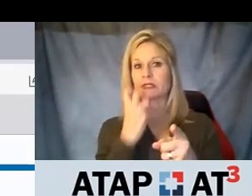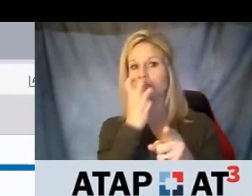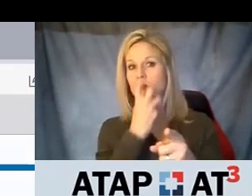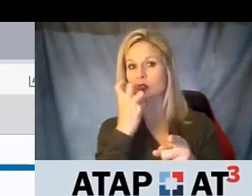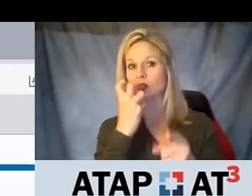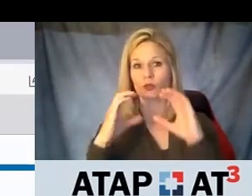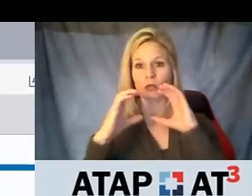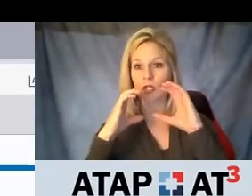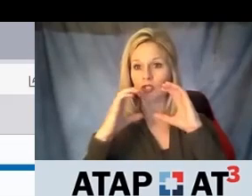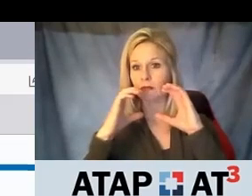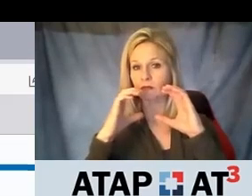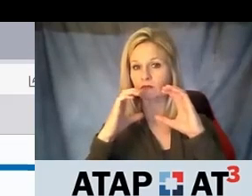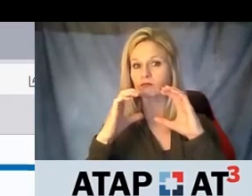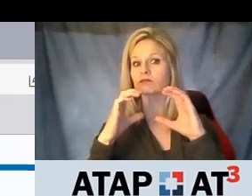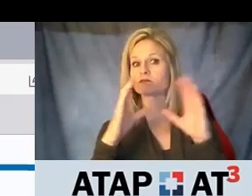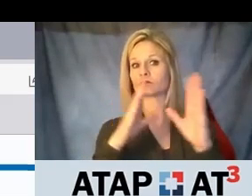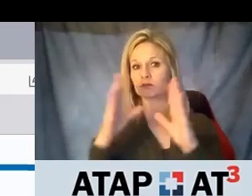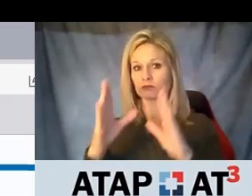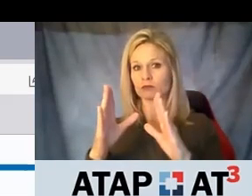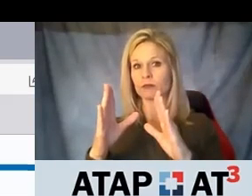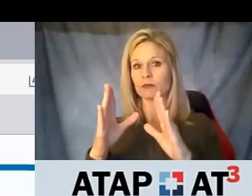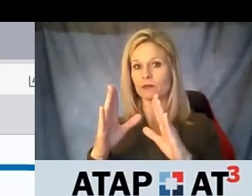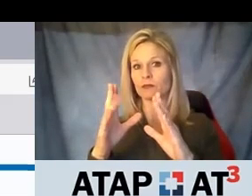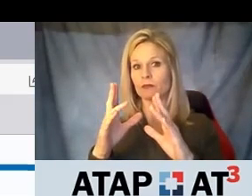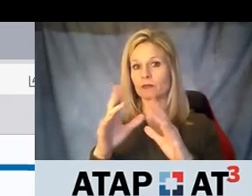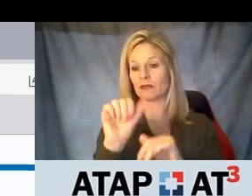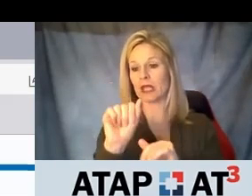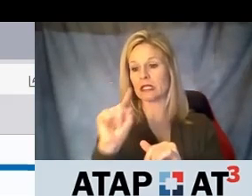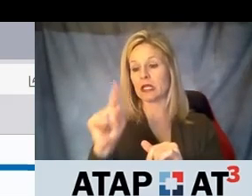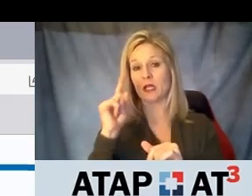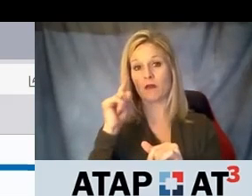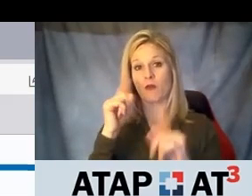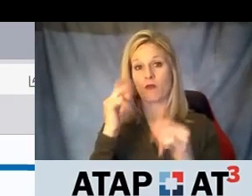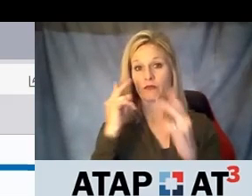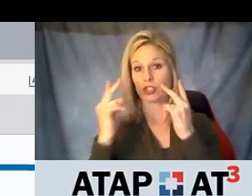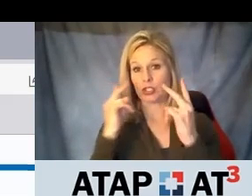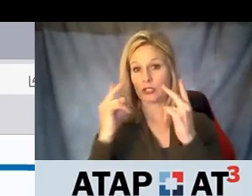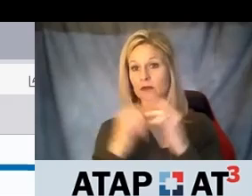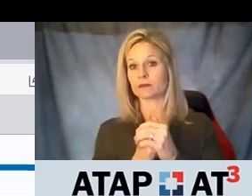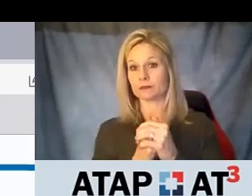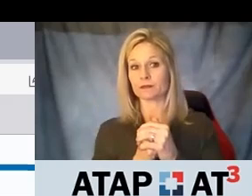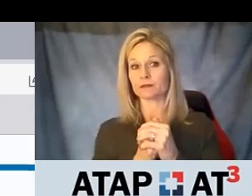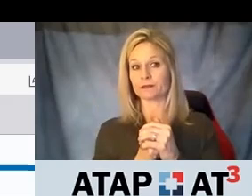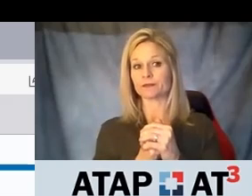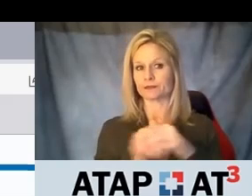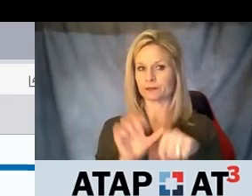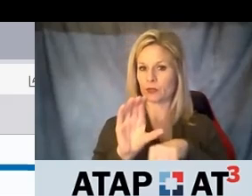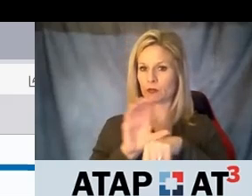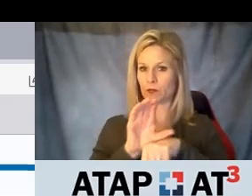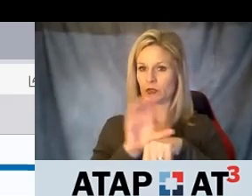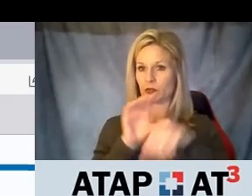and communication. You can look for AT to support vision, computer